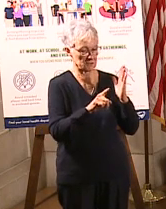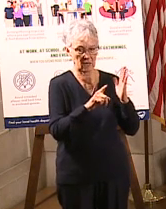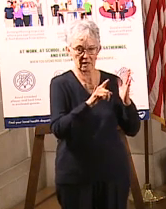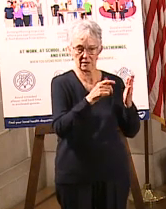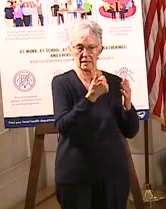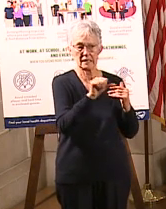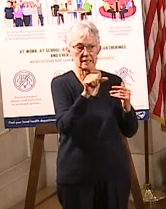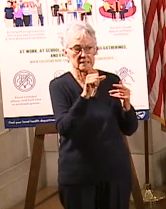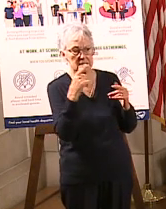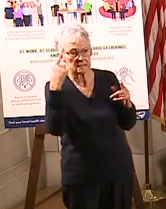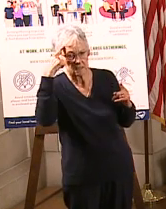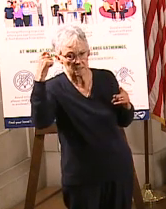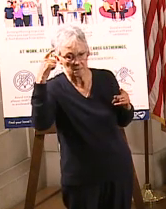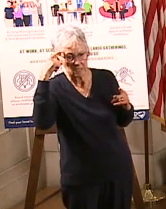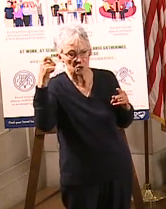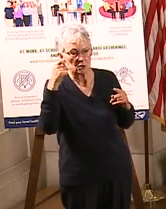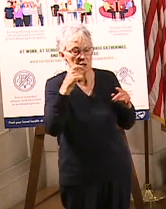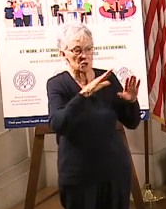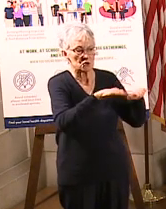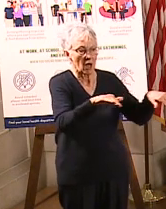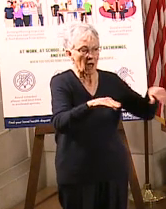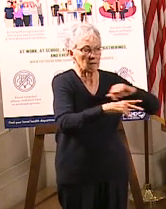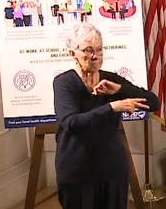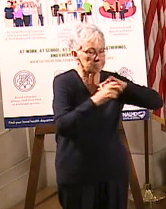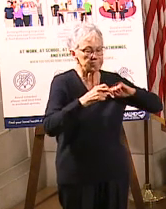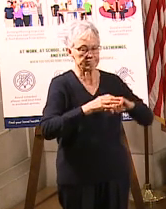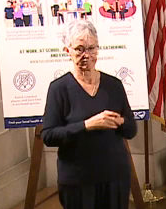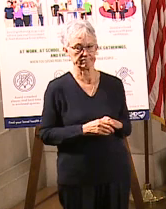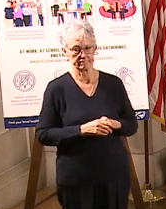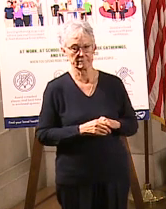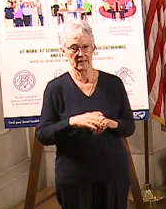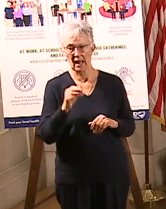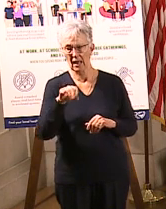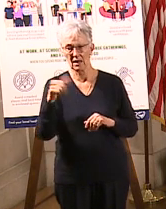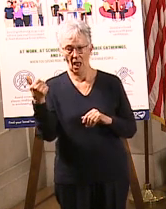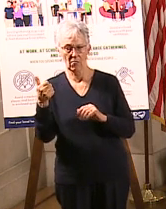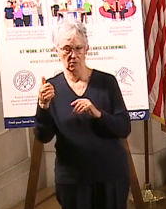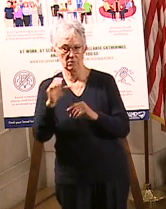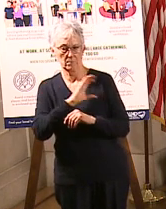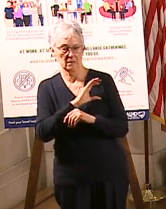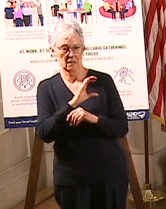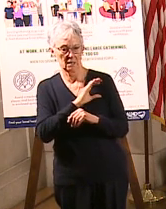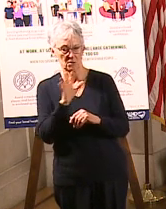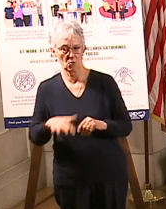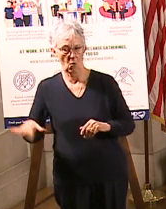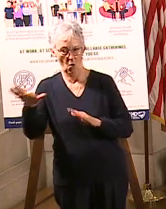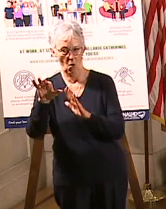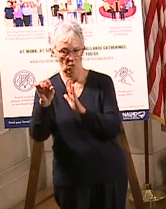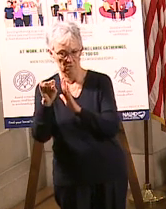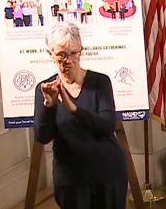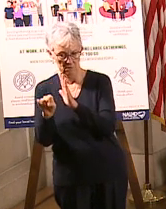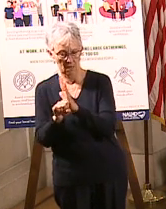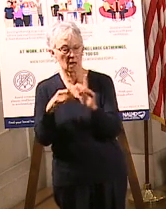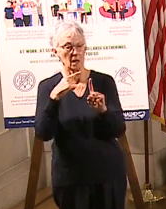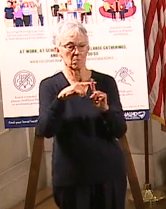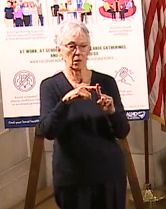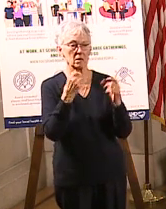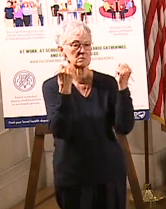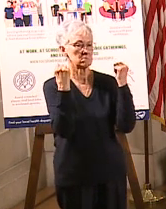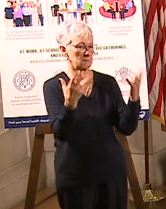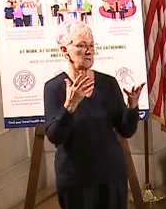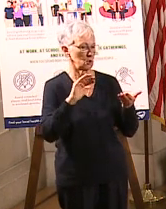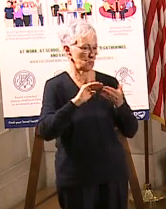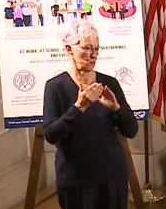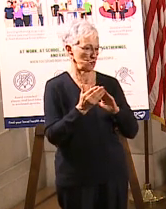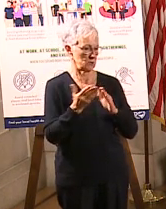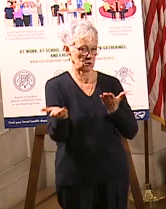across Nebraska, excuse me, have also been a great partner. And then there's a lot of community service organizations